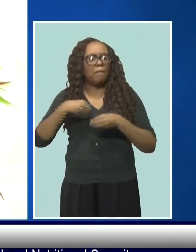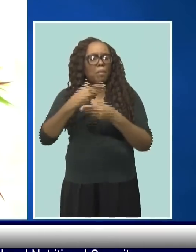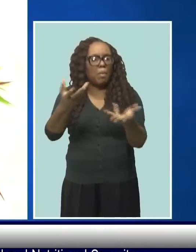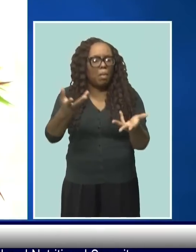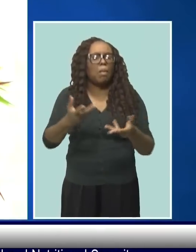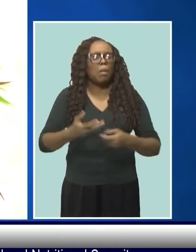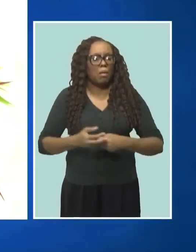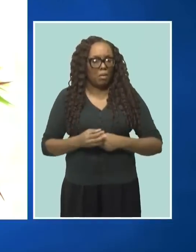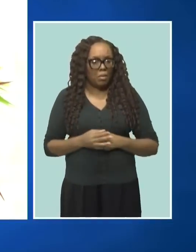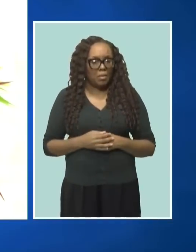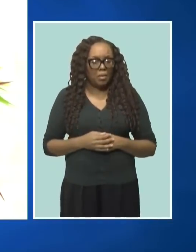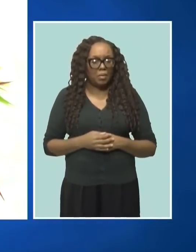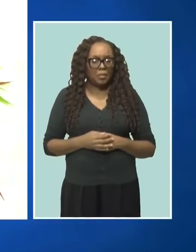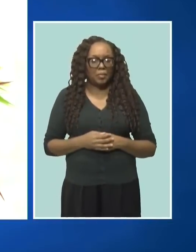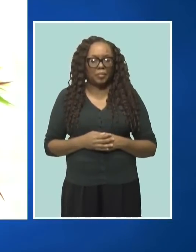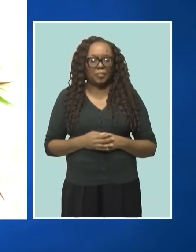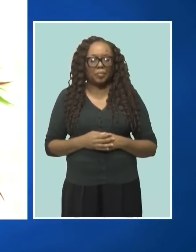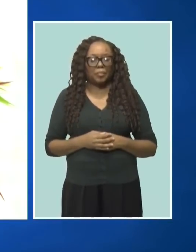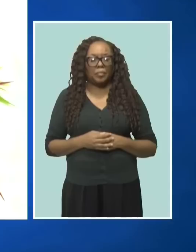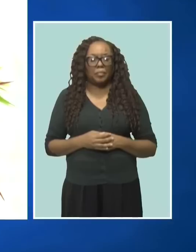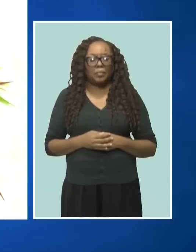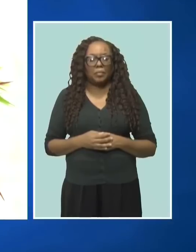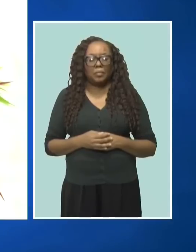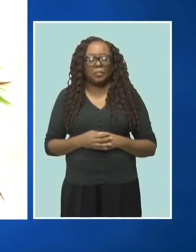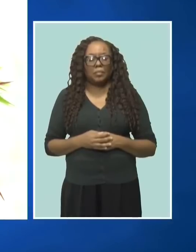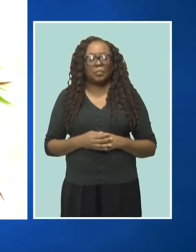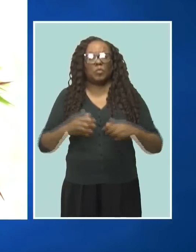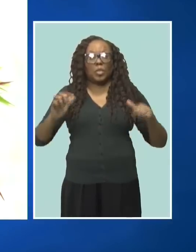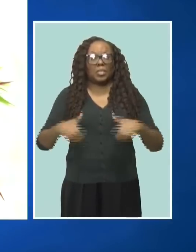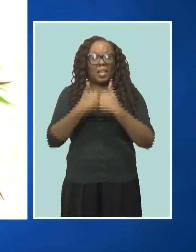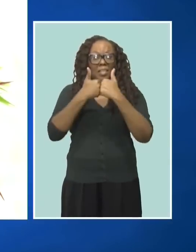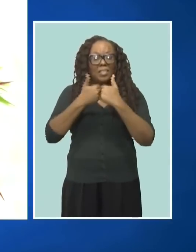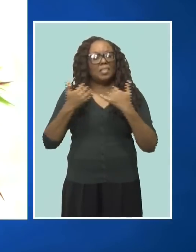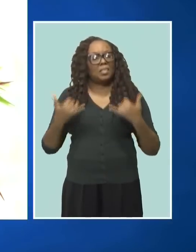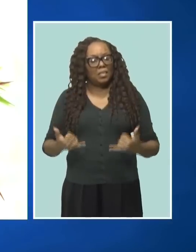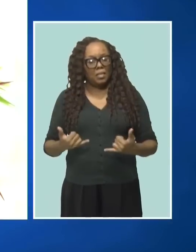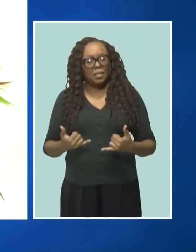So, I'm sending a challenge to every Barbadian,